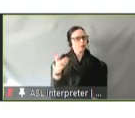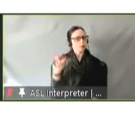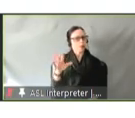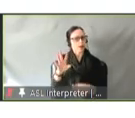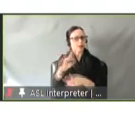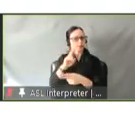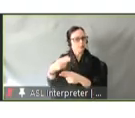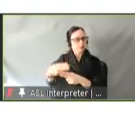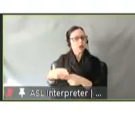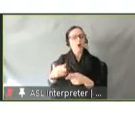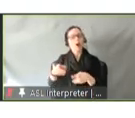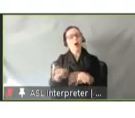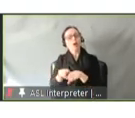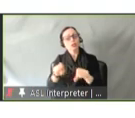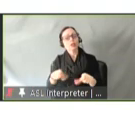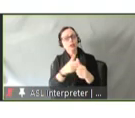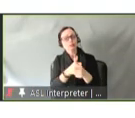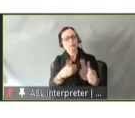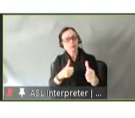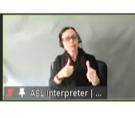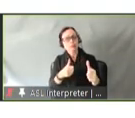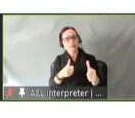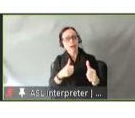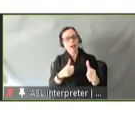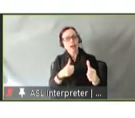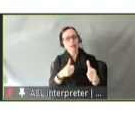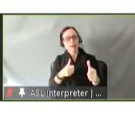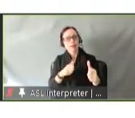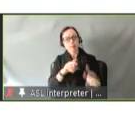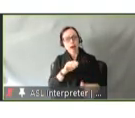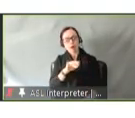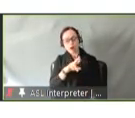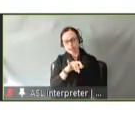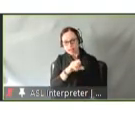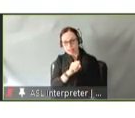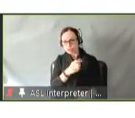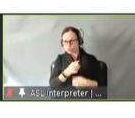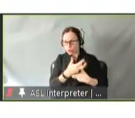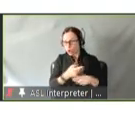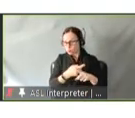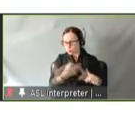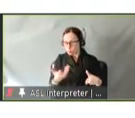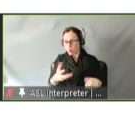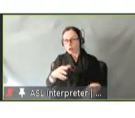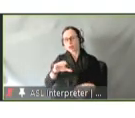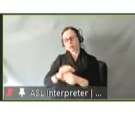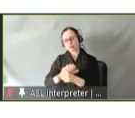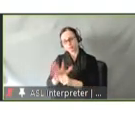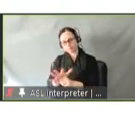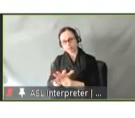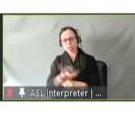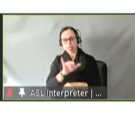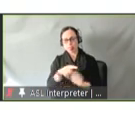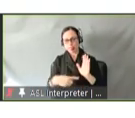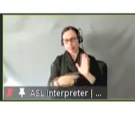prevent cases of myocarditis caused by COVID-19 infection. And in this example, published by Barda et